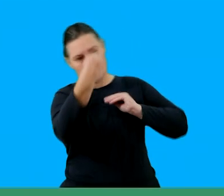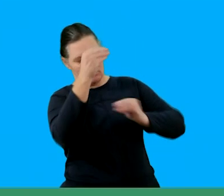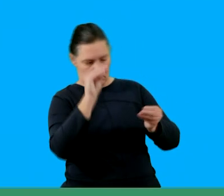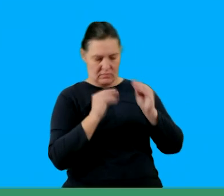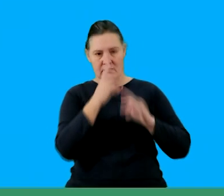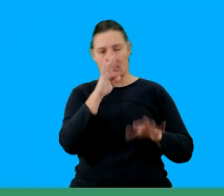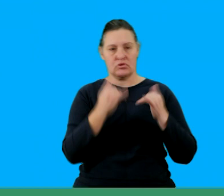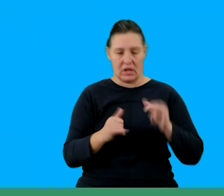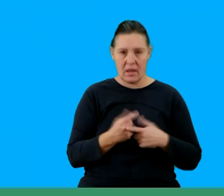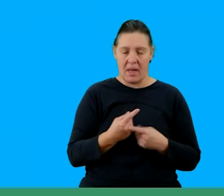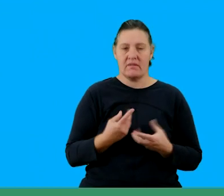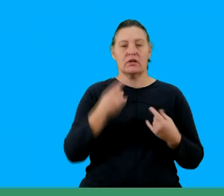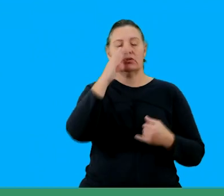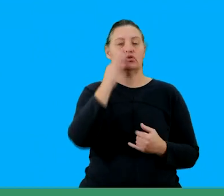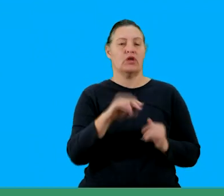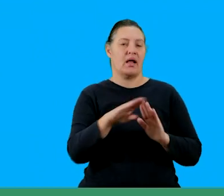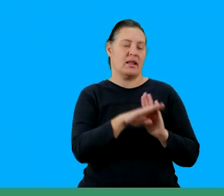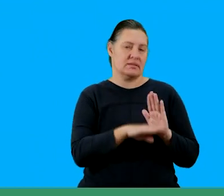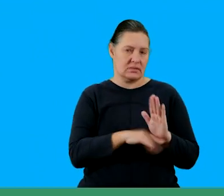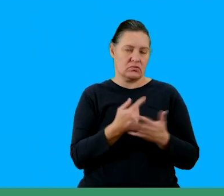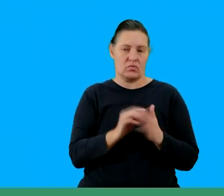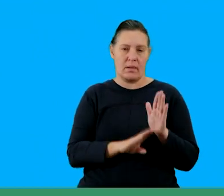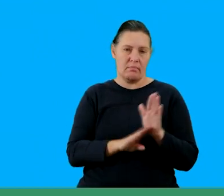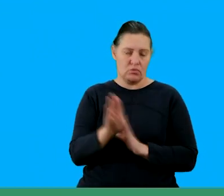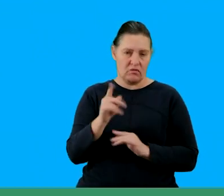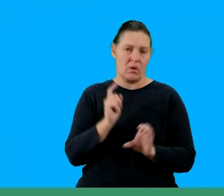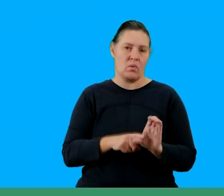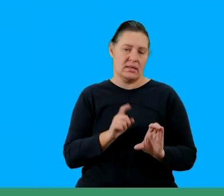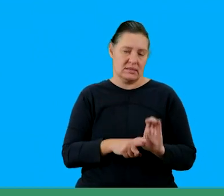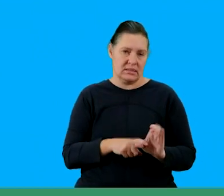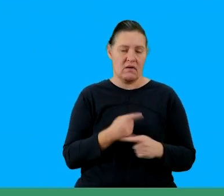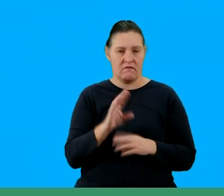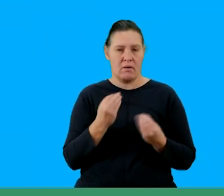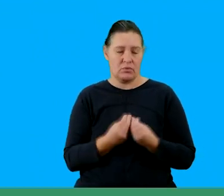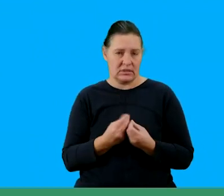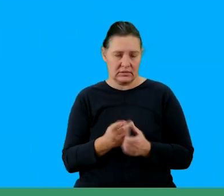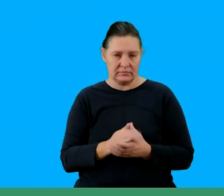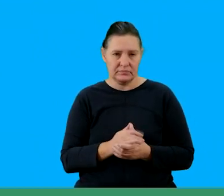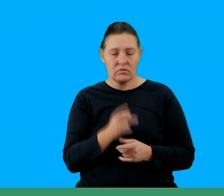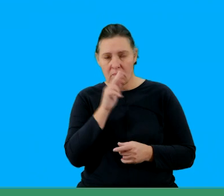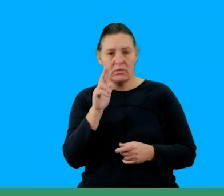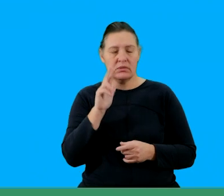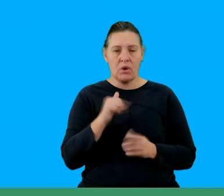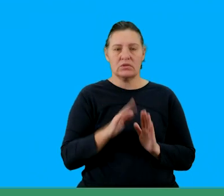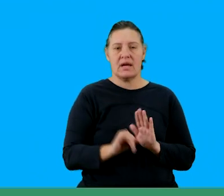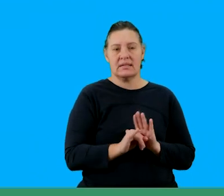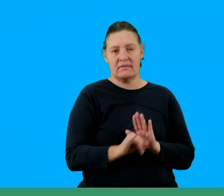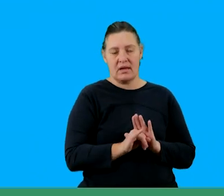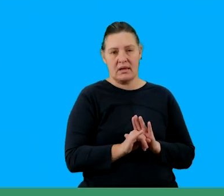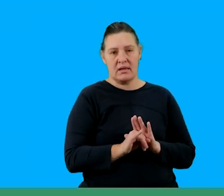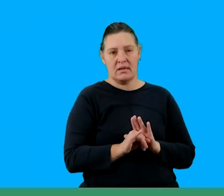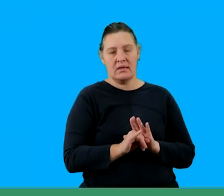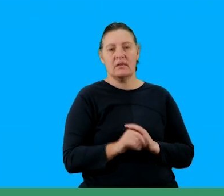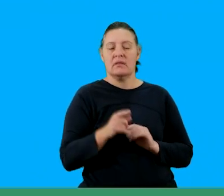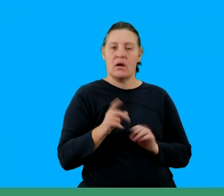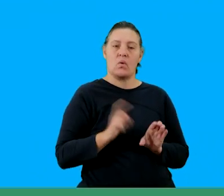the supervisor uses a checklist to improve the quality of the product. So you are supposed to